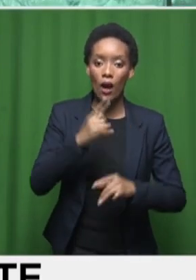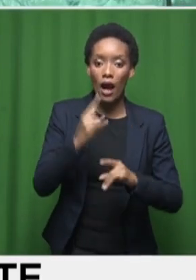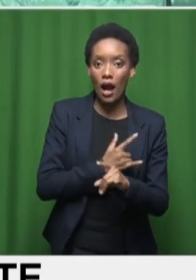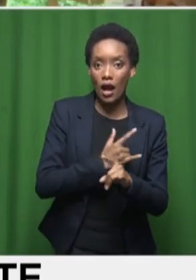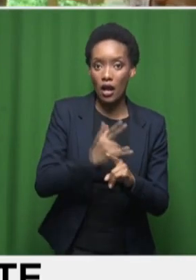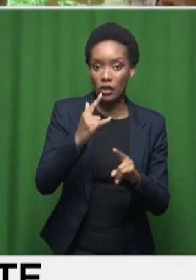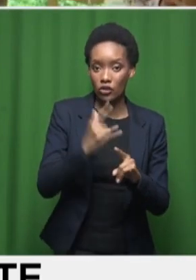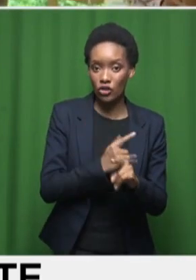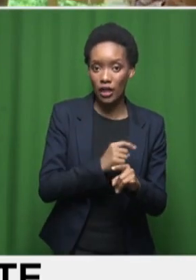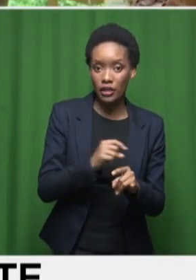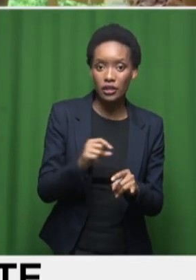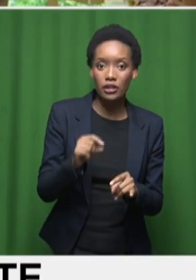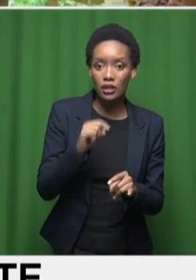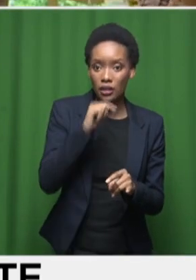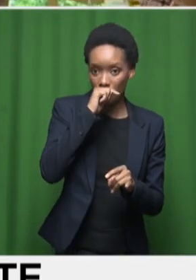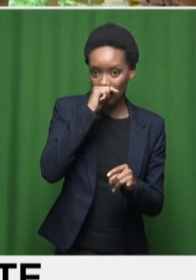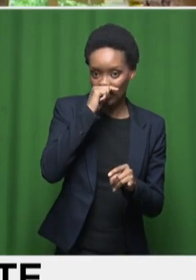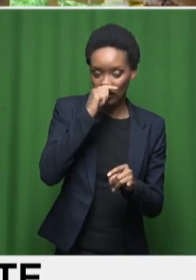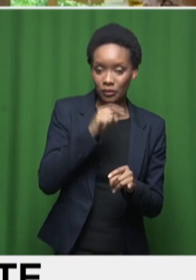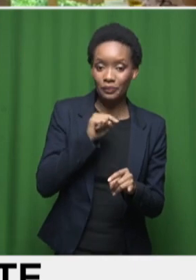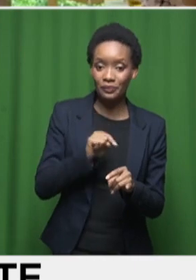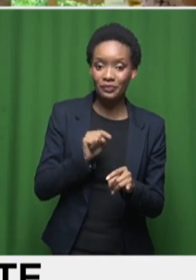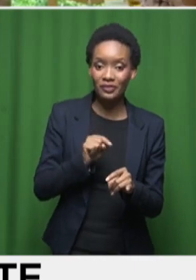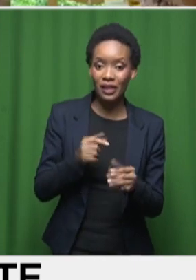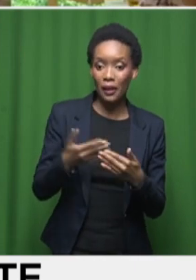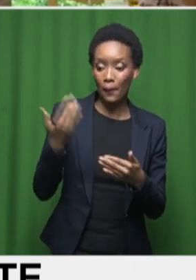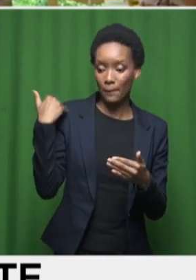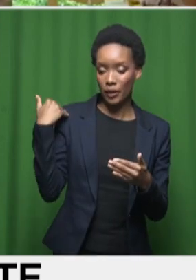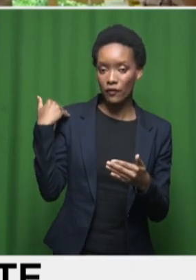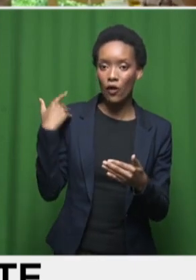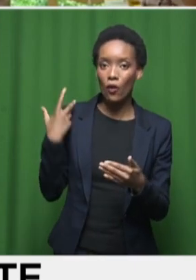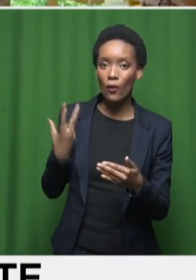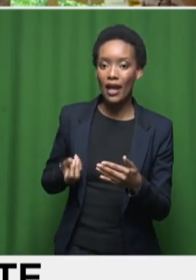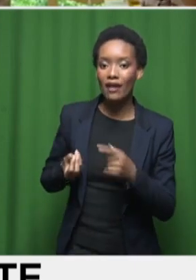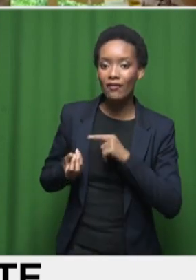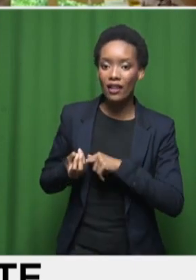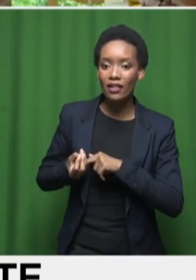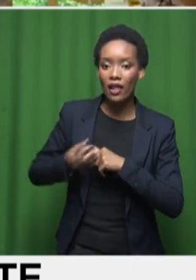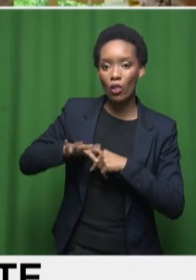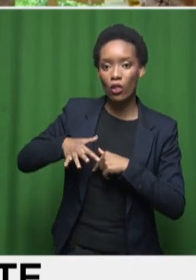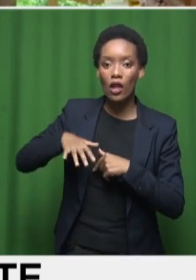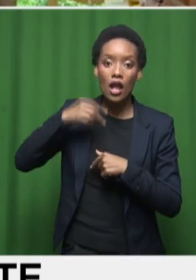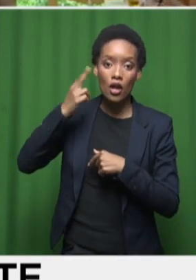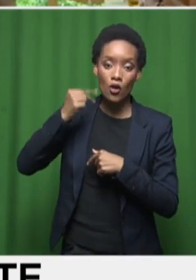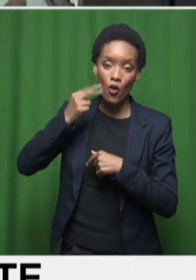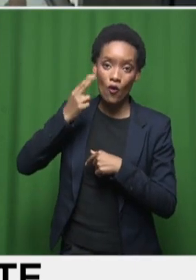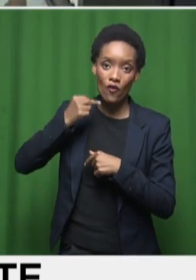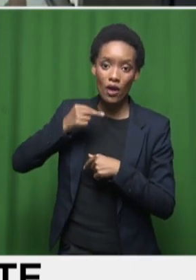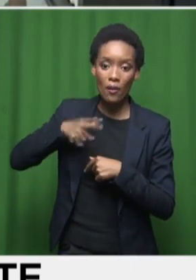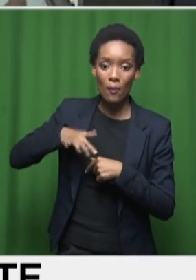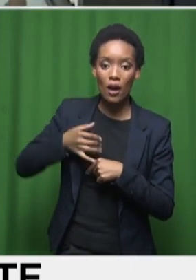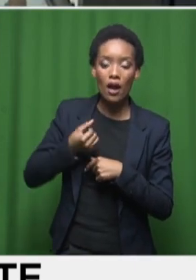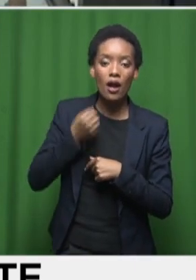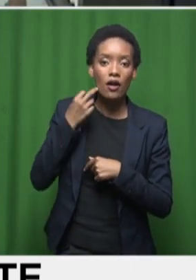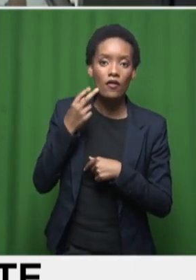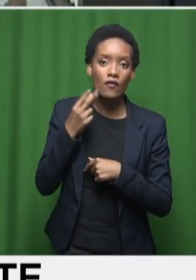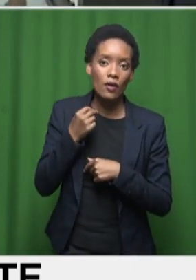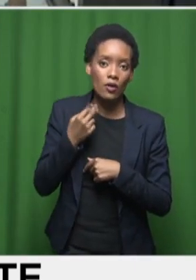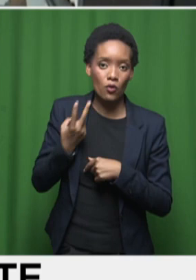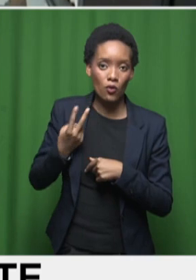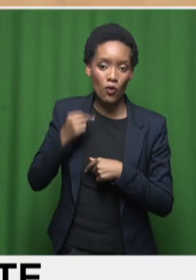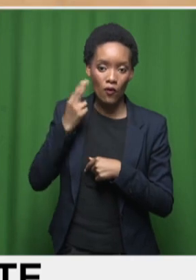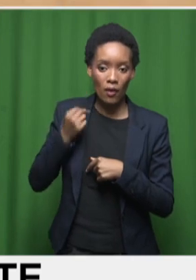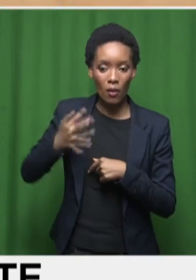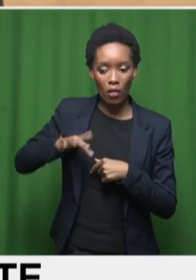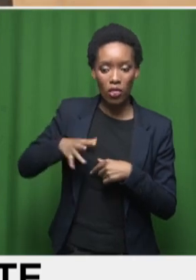even more accurate than the ChatGPT 3, which we had access to in November 2022.